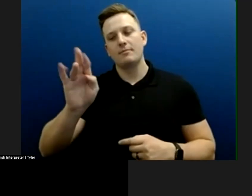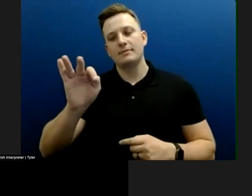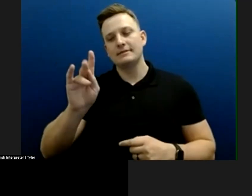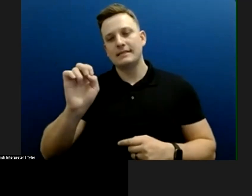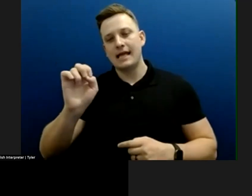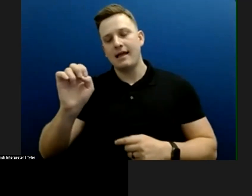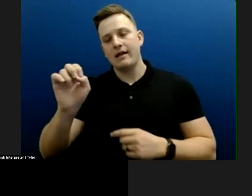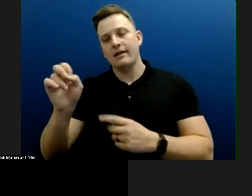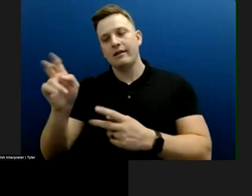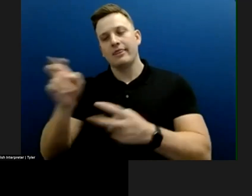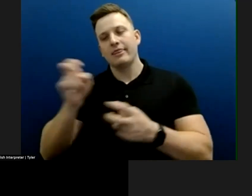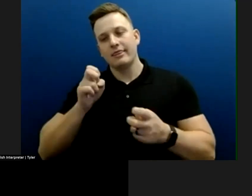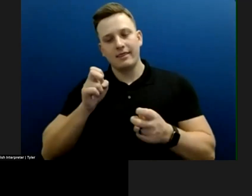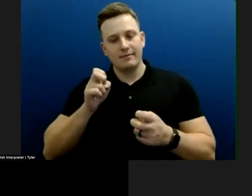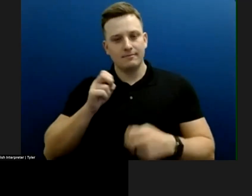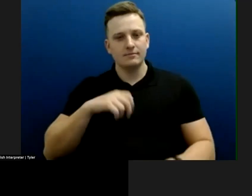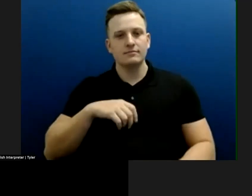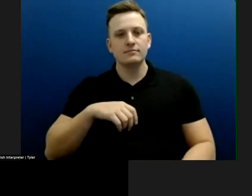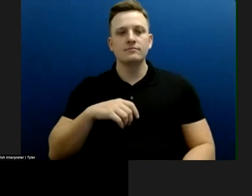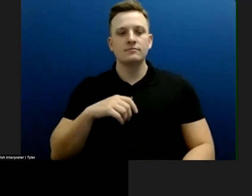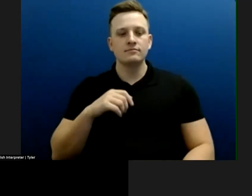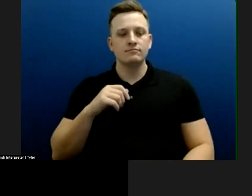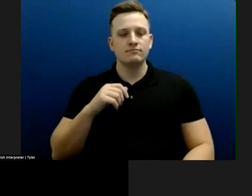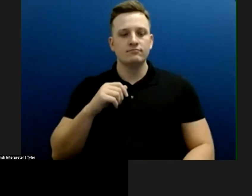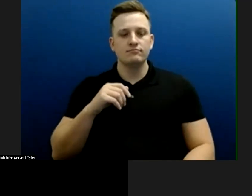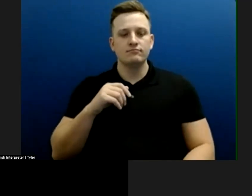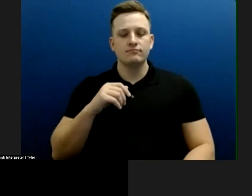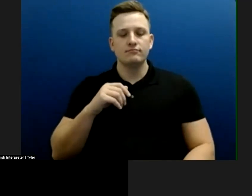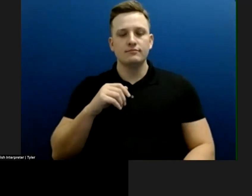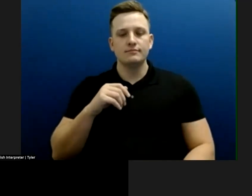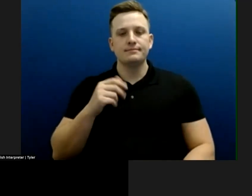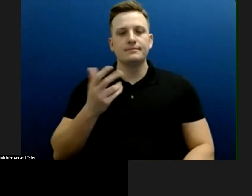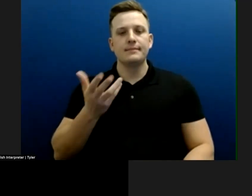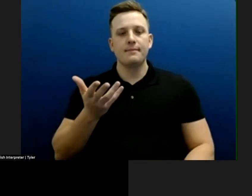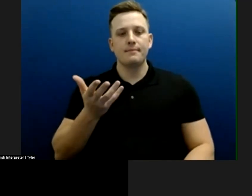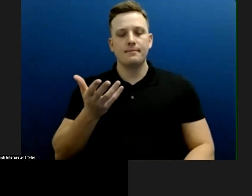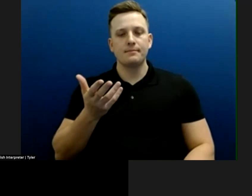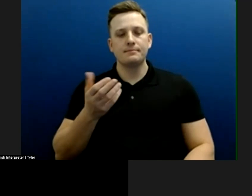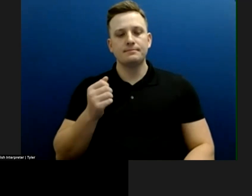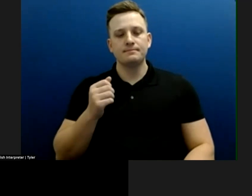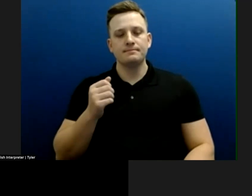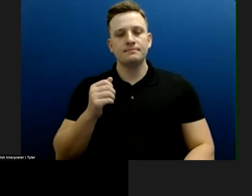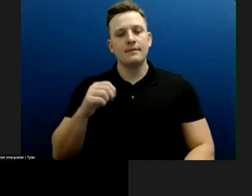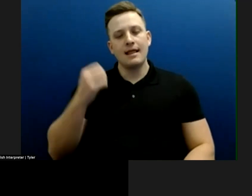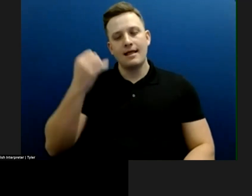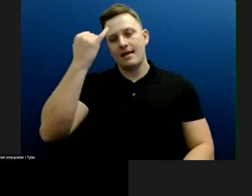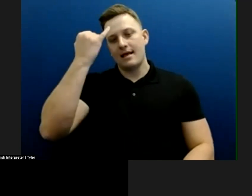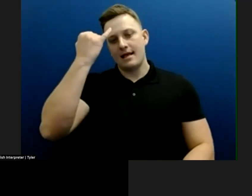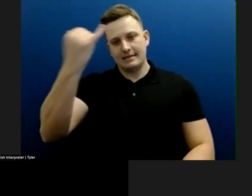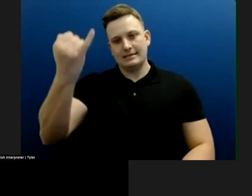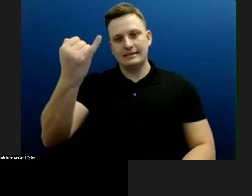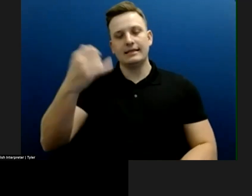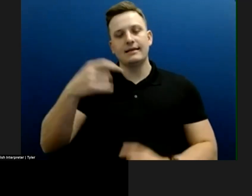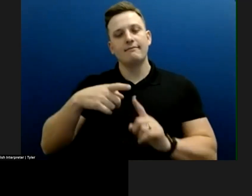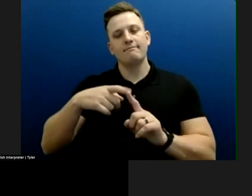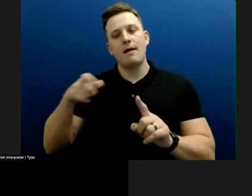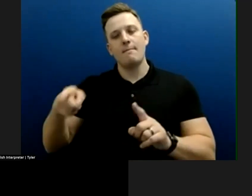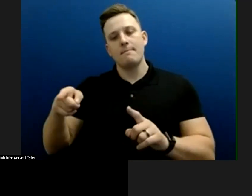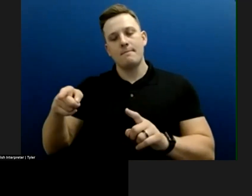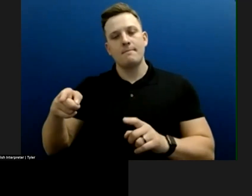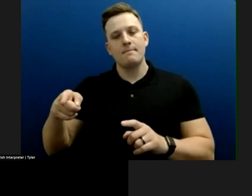I begin to introduce an idea that comes from a father of a